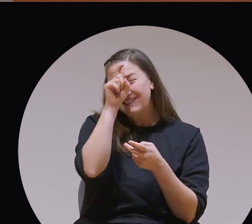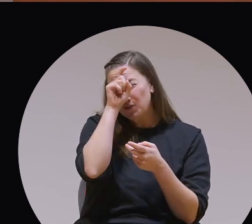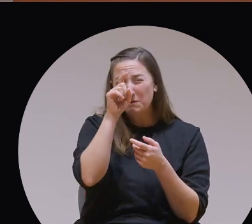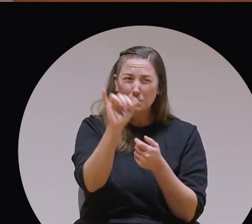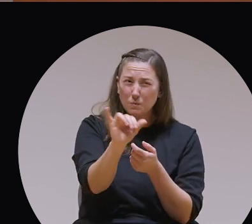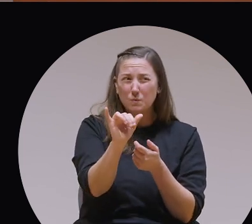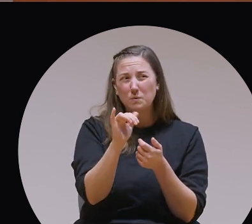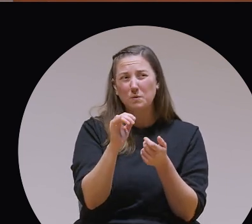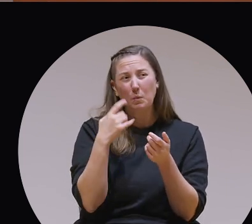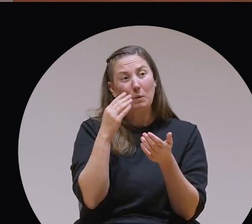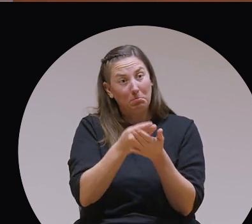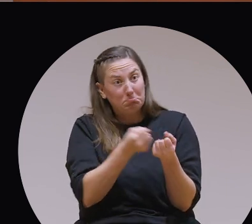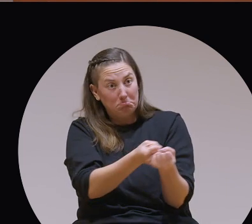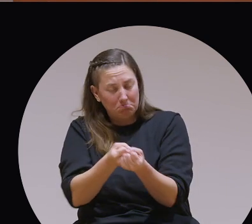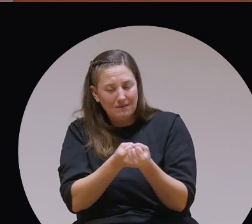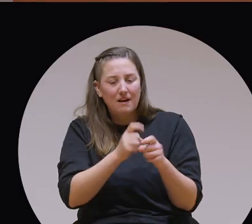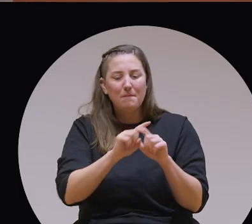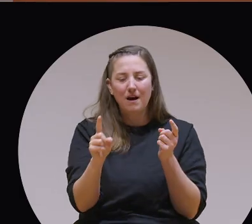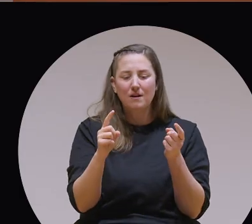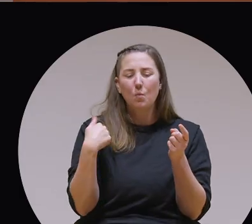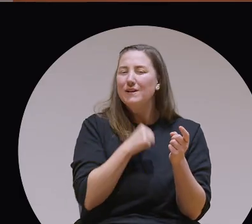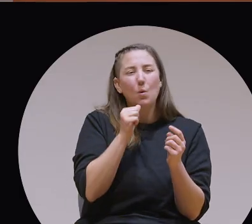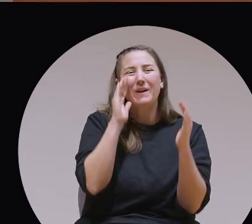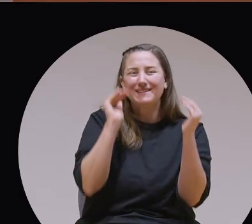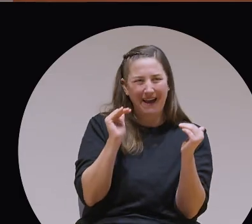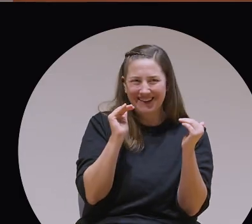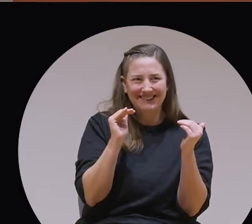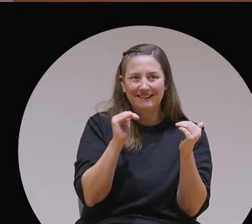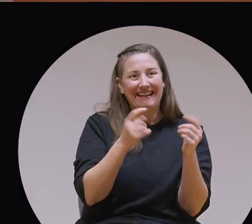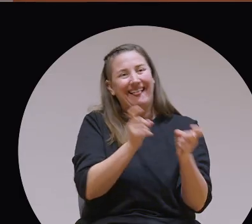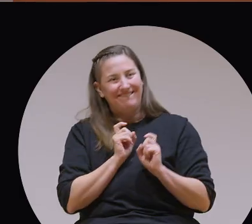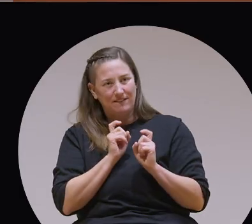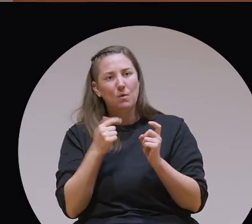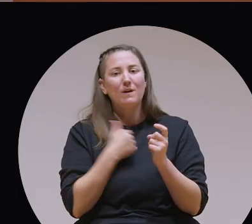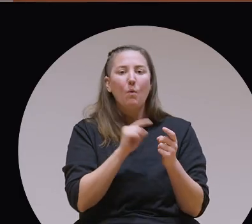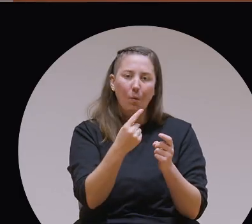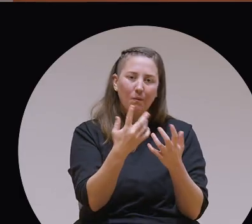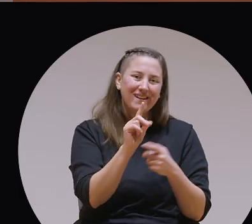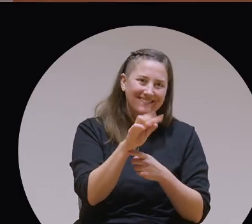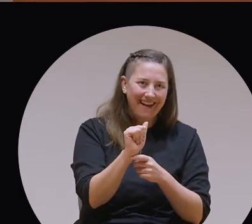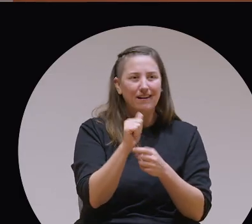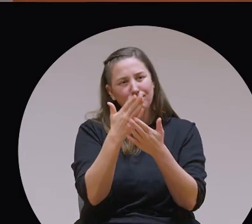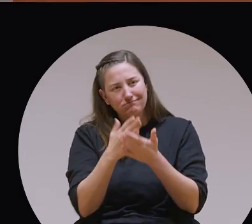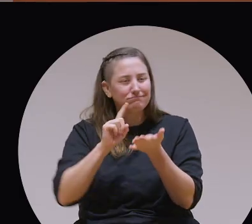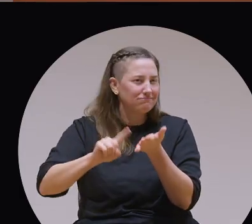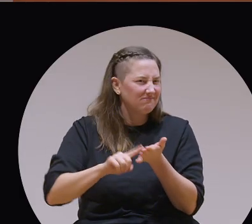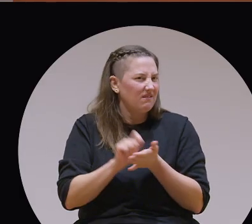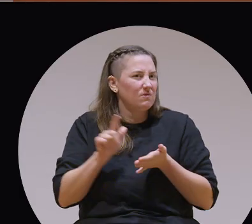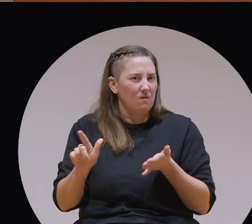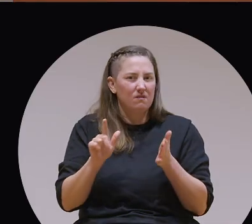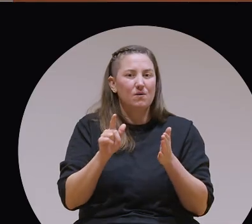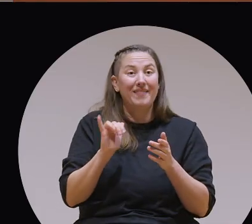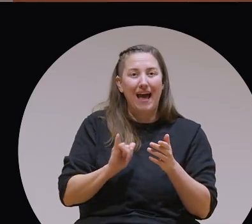currently, but the only thing we bring back is expertise and data. We don't bring back objects. So that's a thing of the